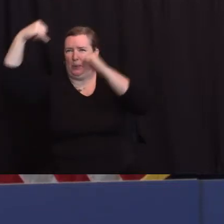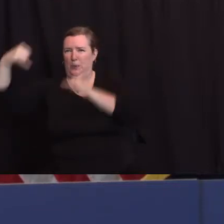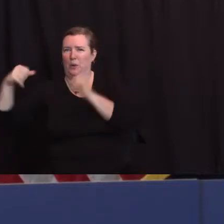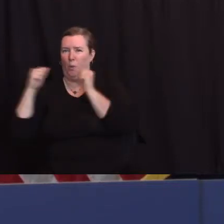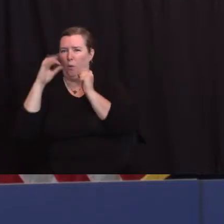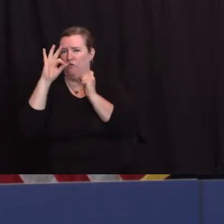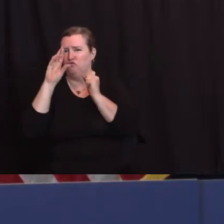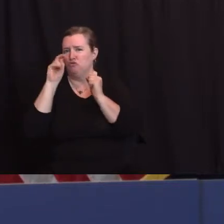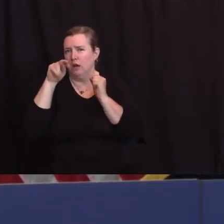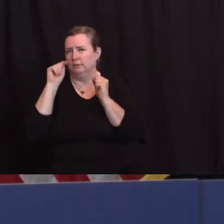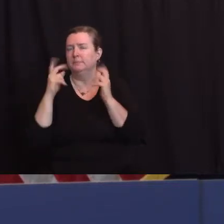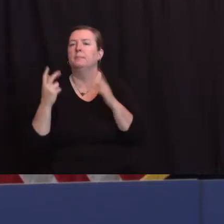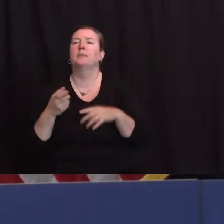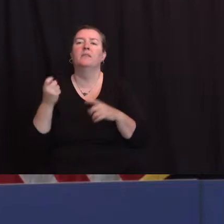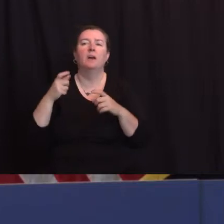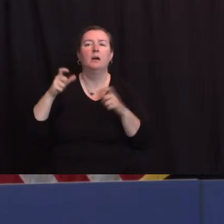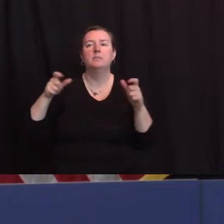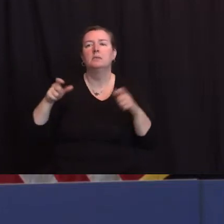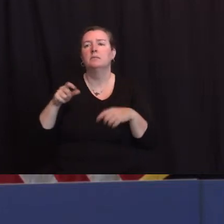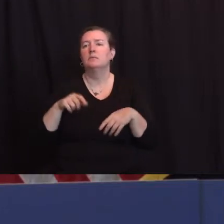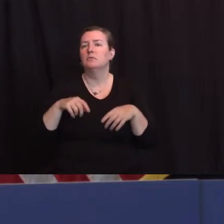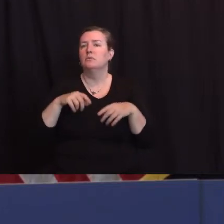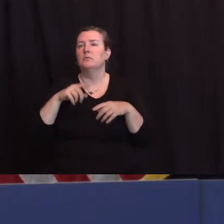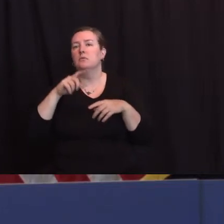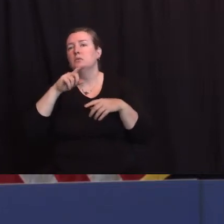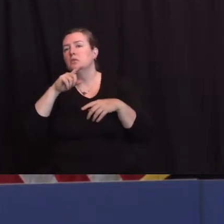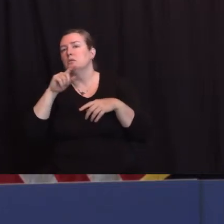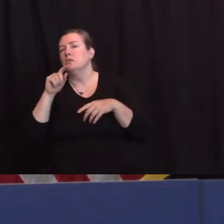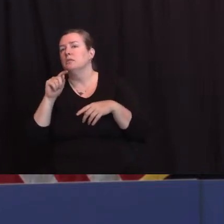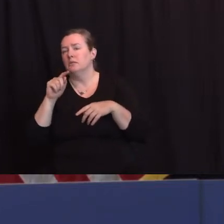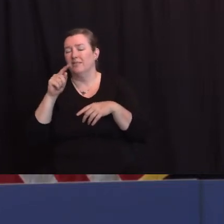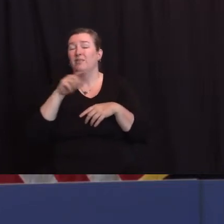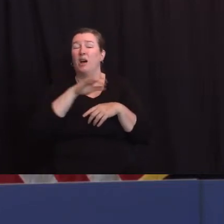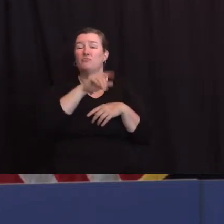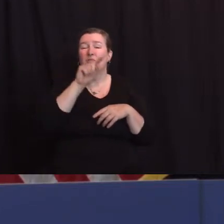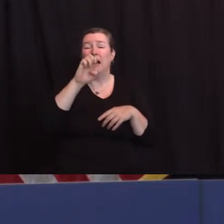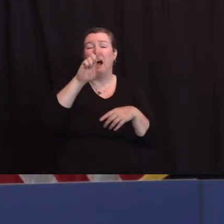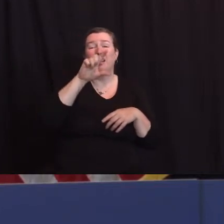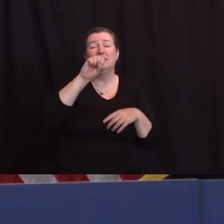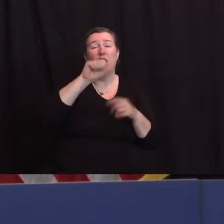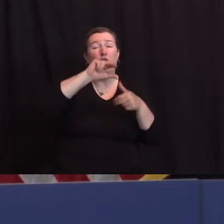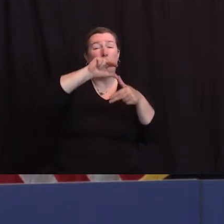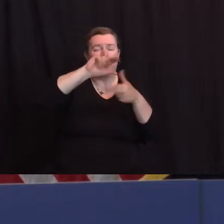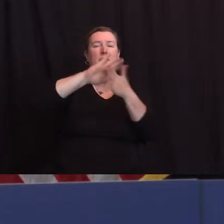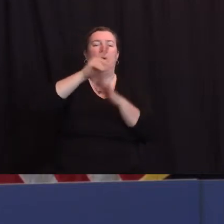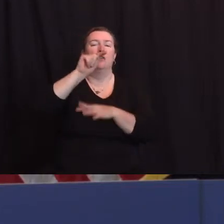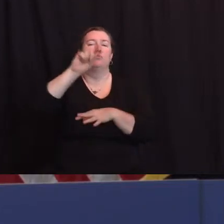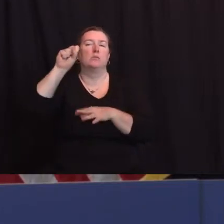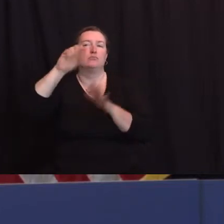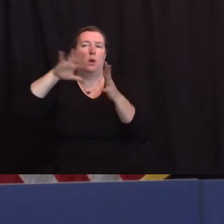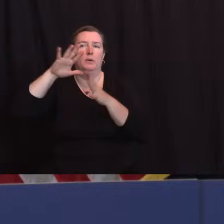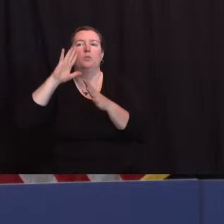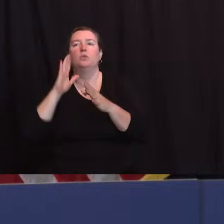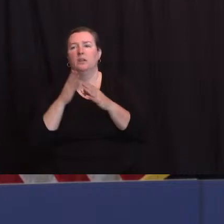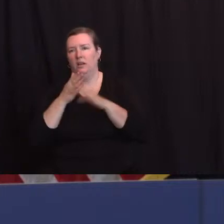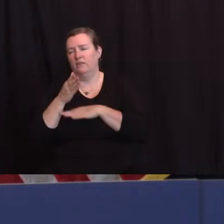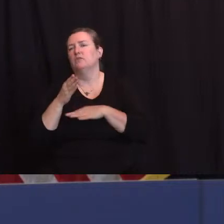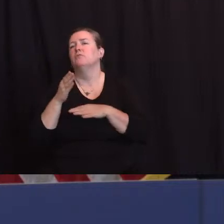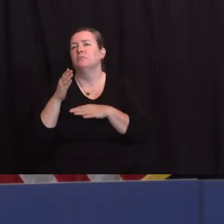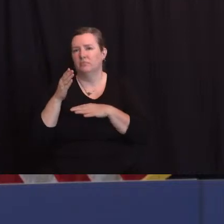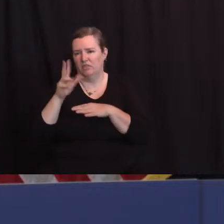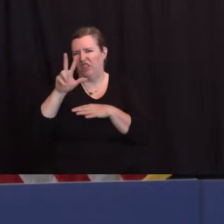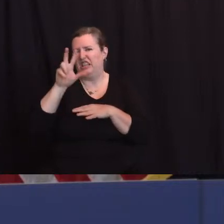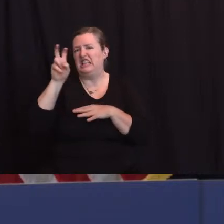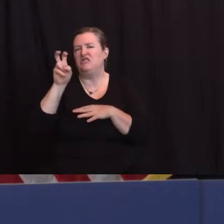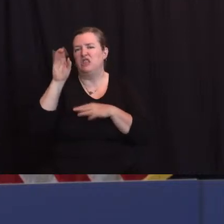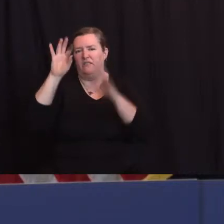from Tropical Storm Elsa is going to be in there, so our rainfall totals may get up to over 3 inches in the next few days. I do have